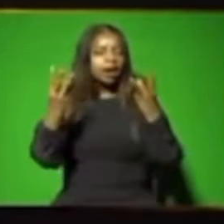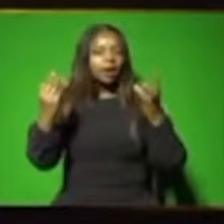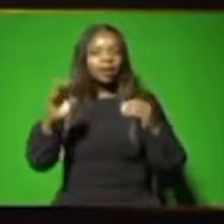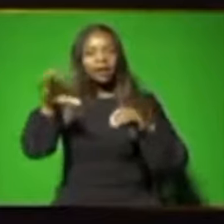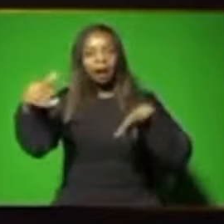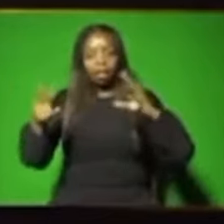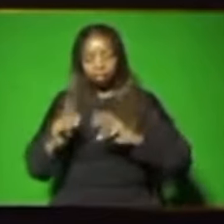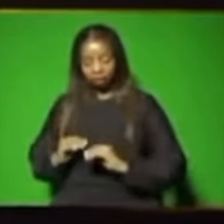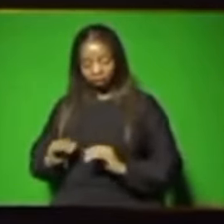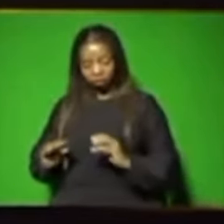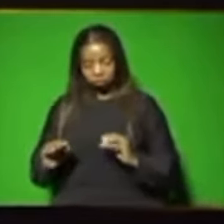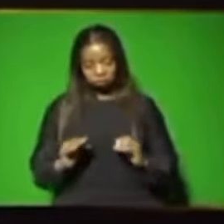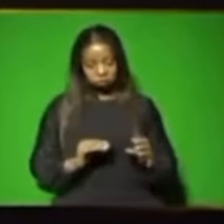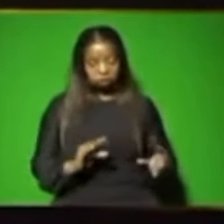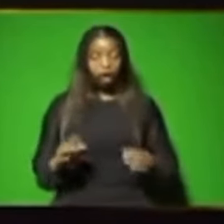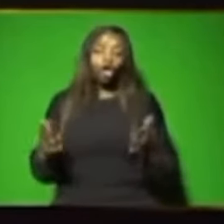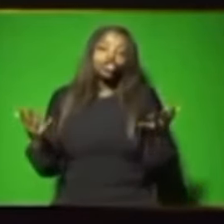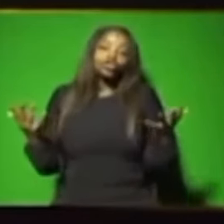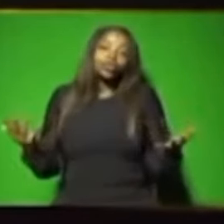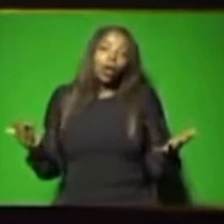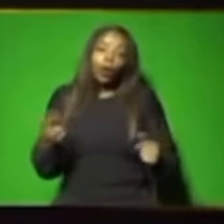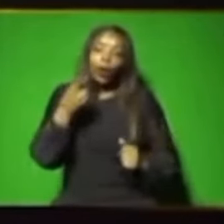So in doing what you do,